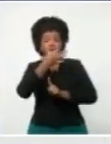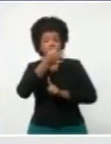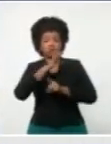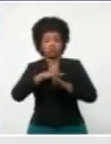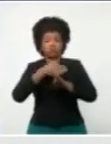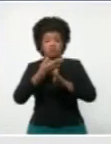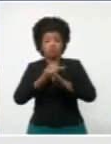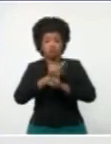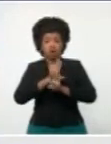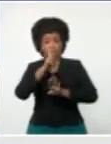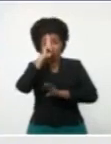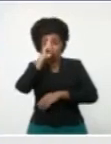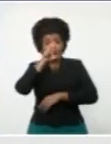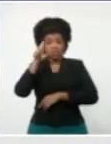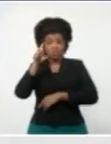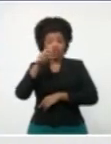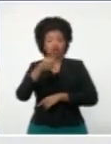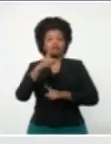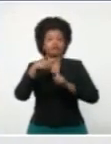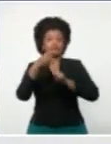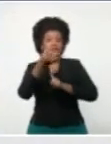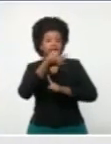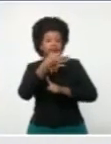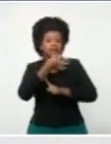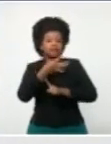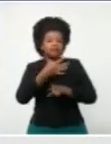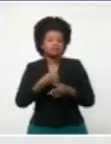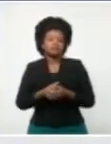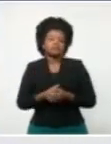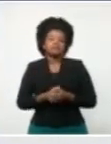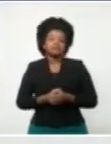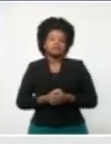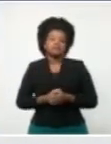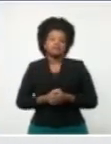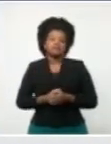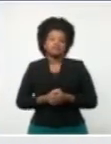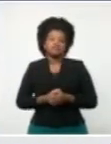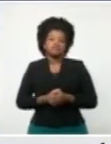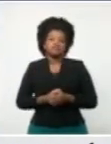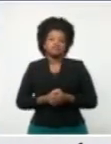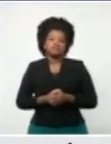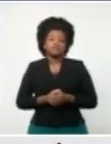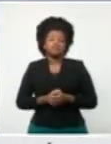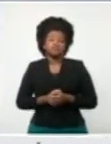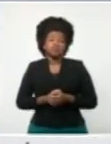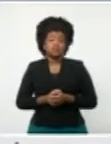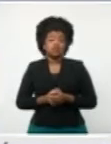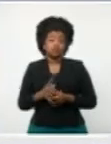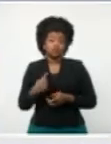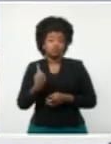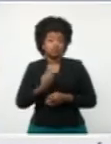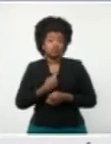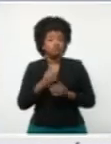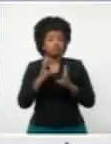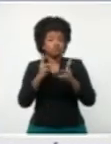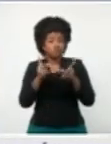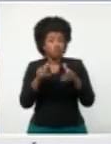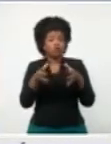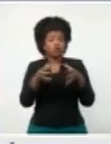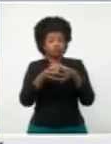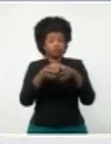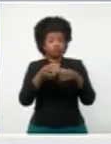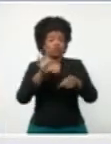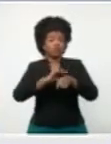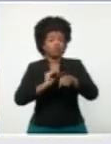is followed after the patients are admitted, and that ultimately, despite having several cases and several people who